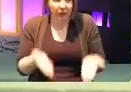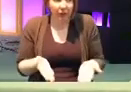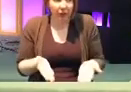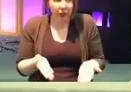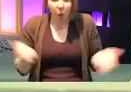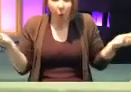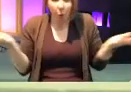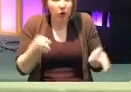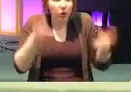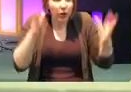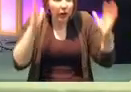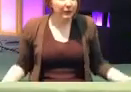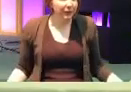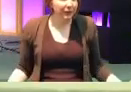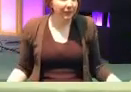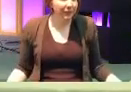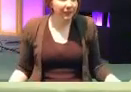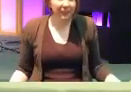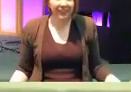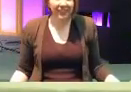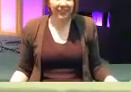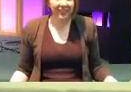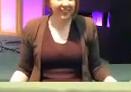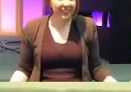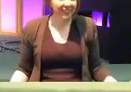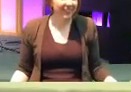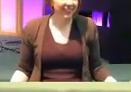What were you expecting?